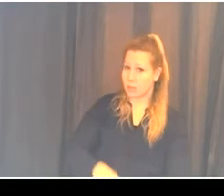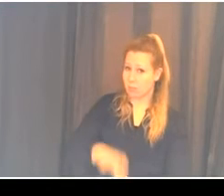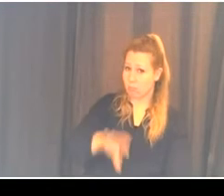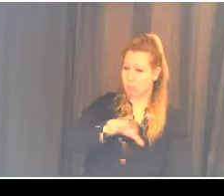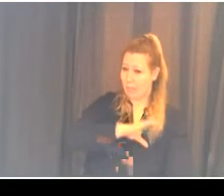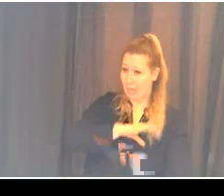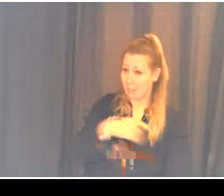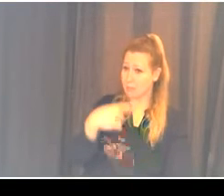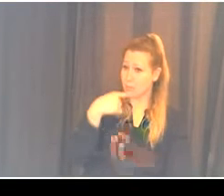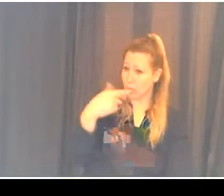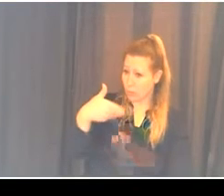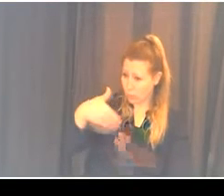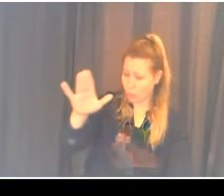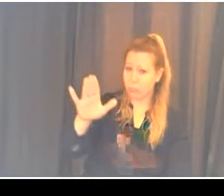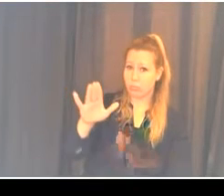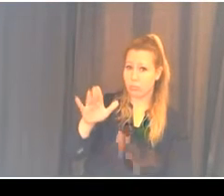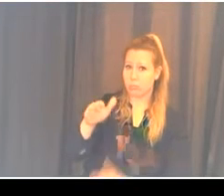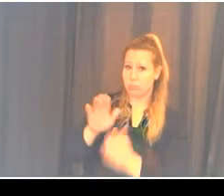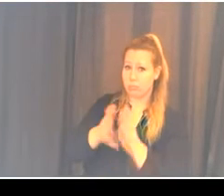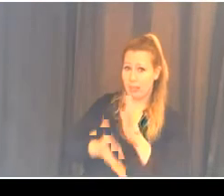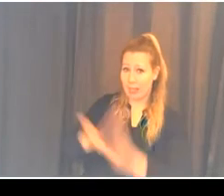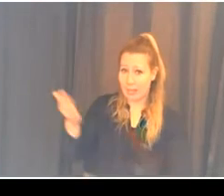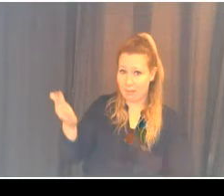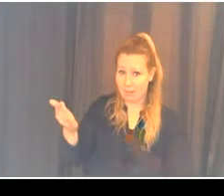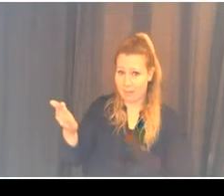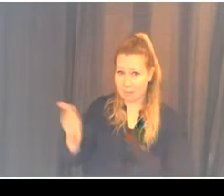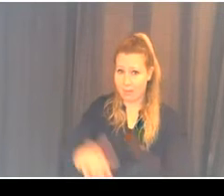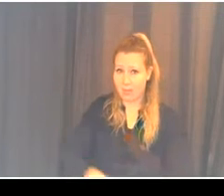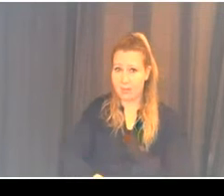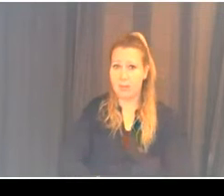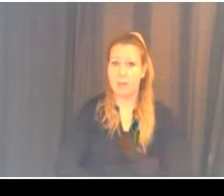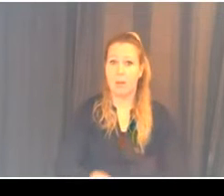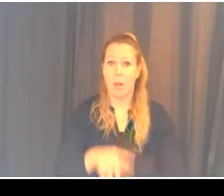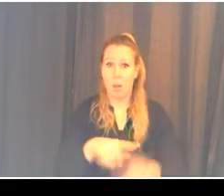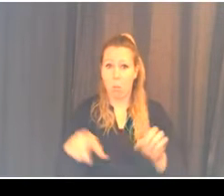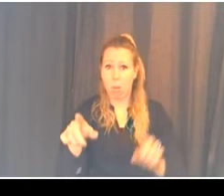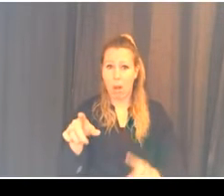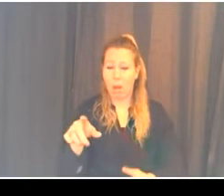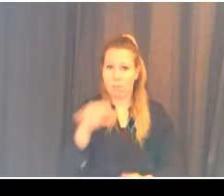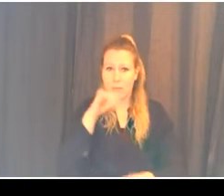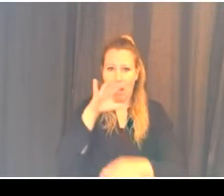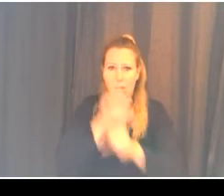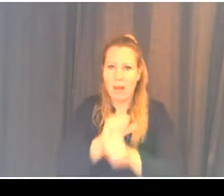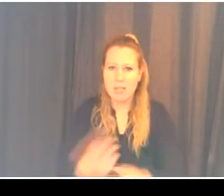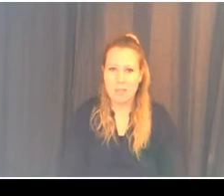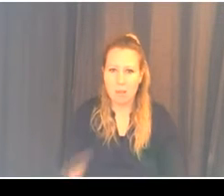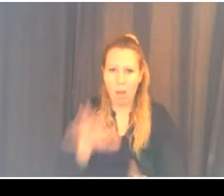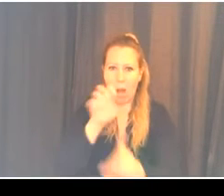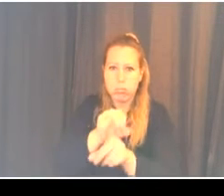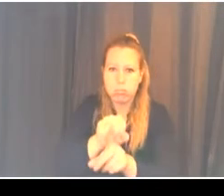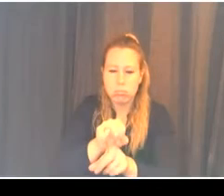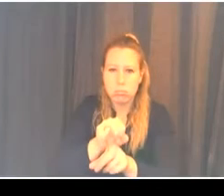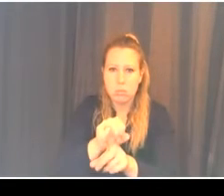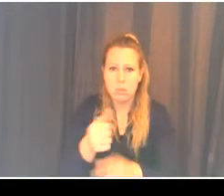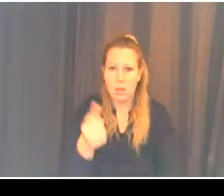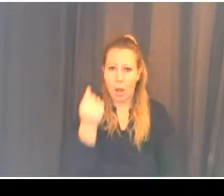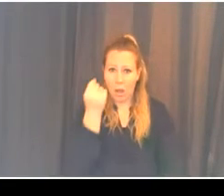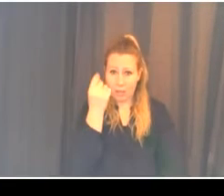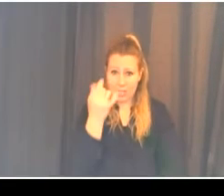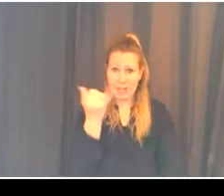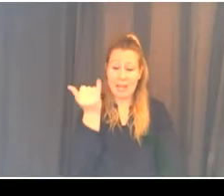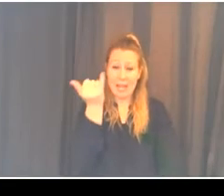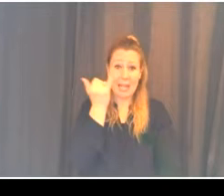side I am pleased to report that Sanctuary has pivoted to continuing providing all our all our services that we have for